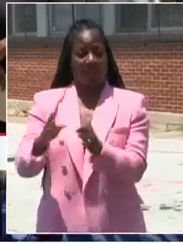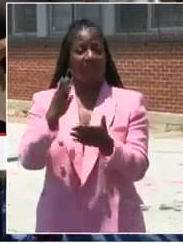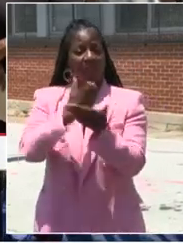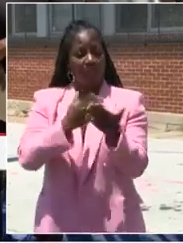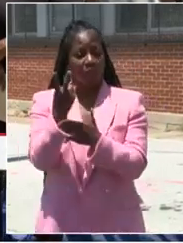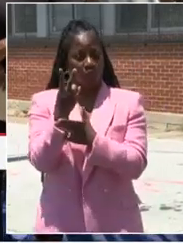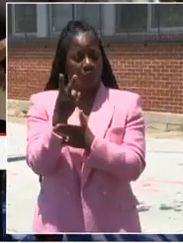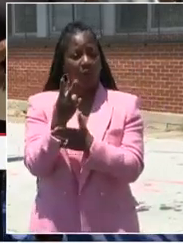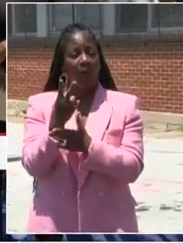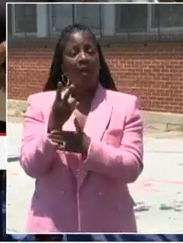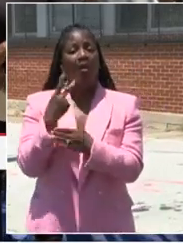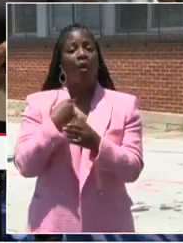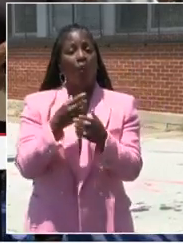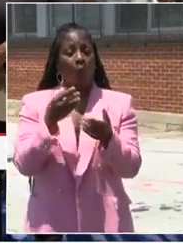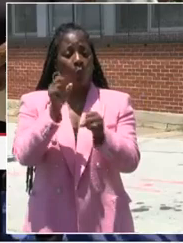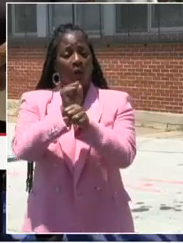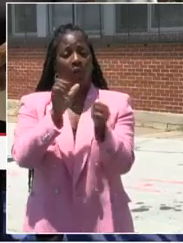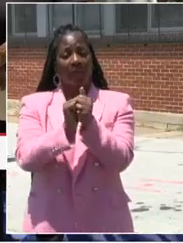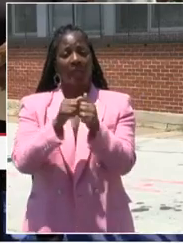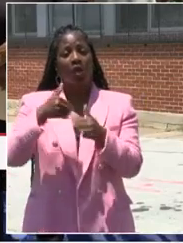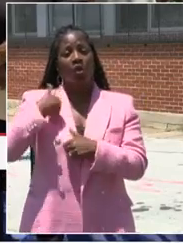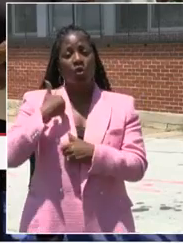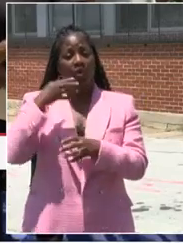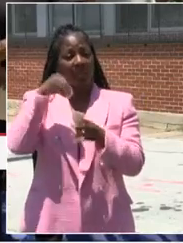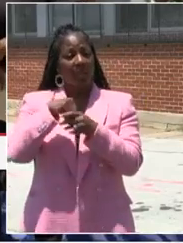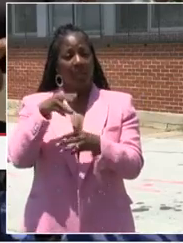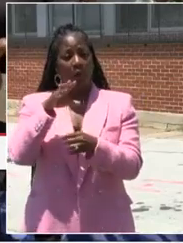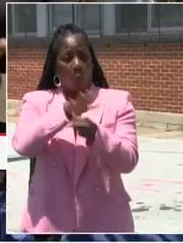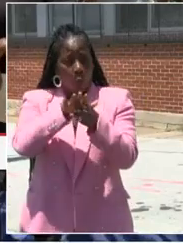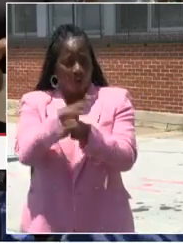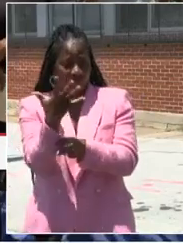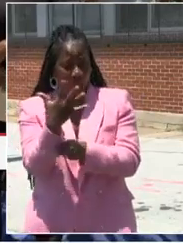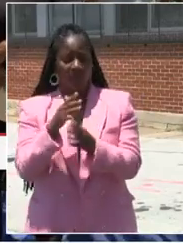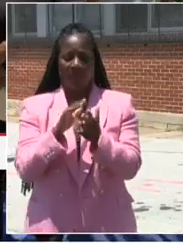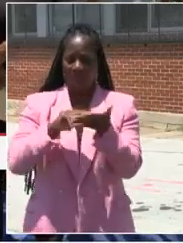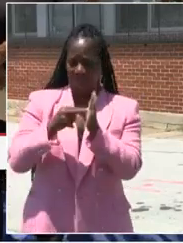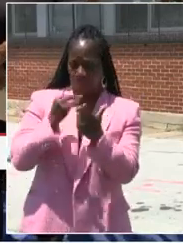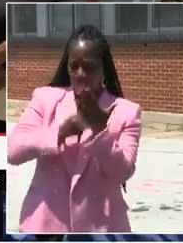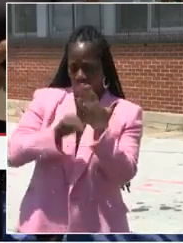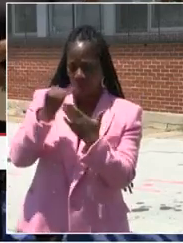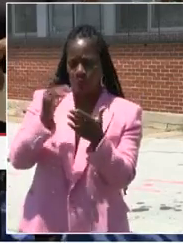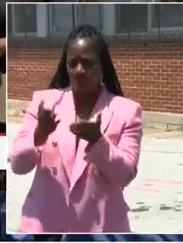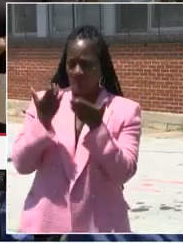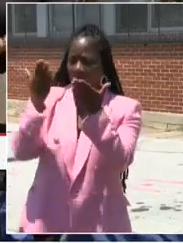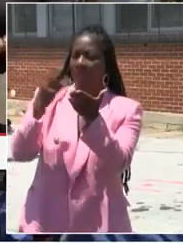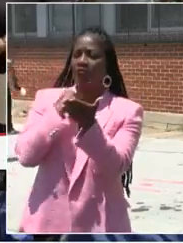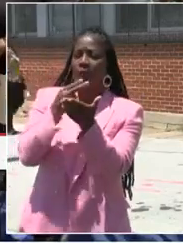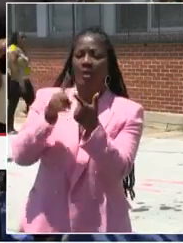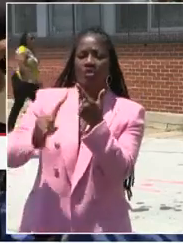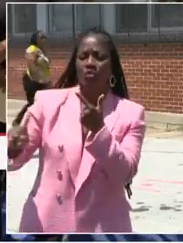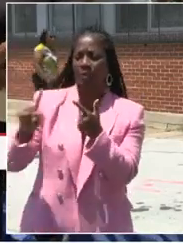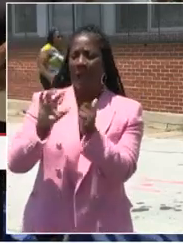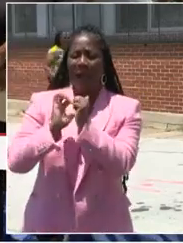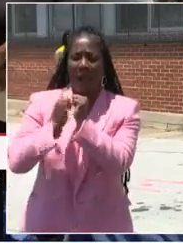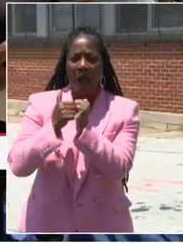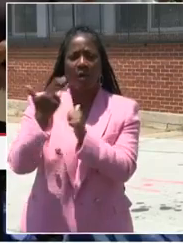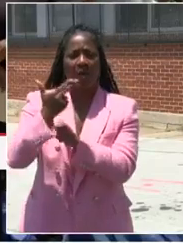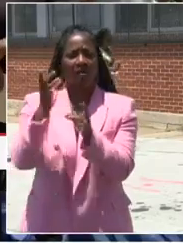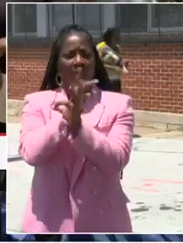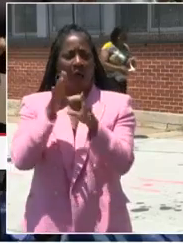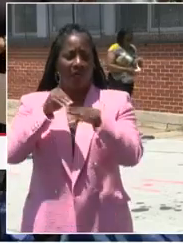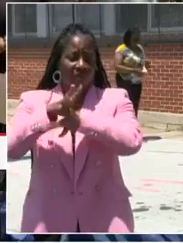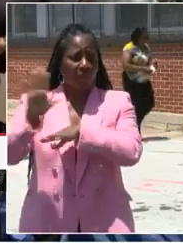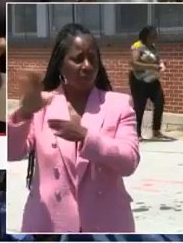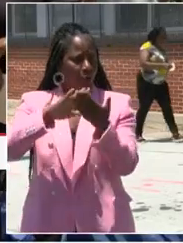to work with youth in Ward 5 on a project that allows them to give voice to how gun violence in their community has affected them and what